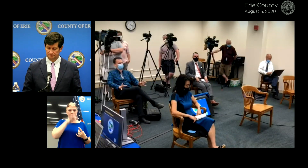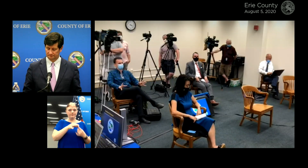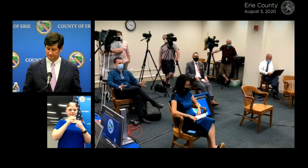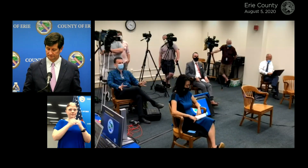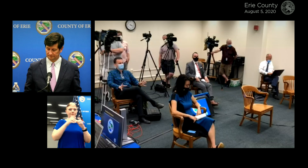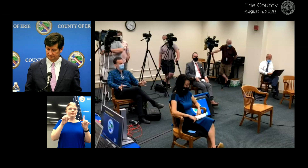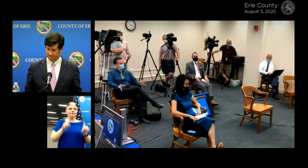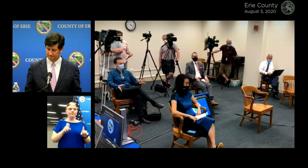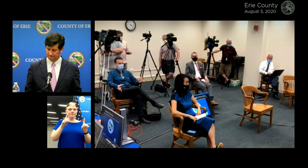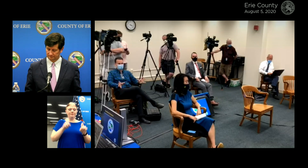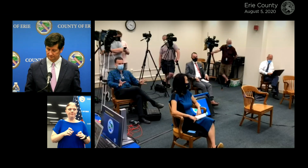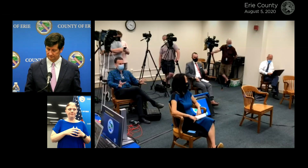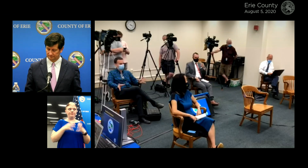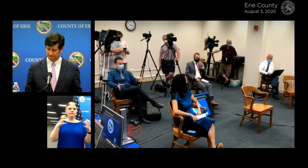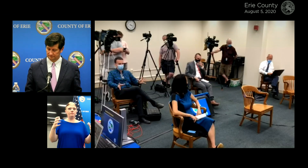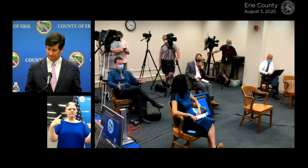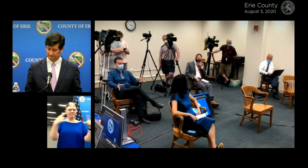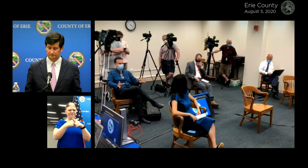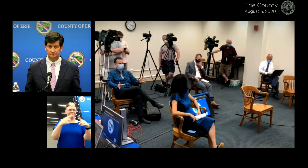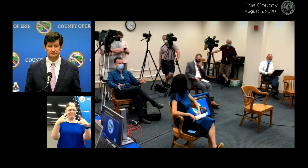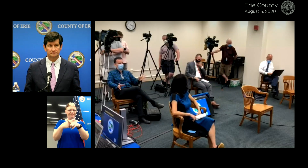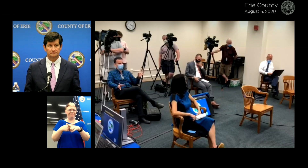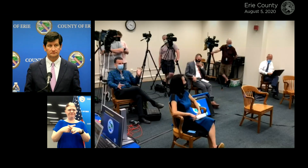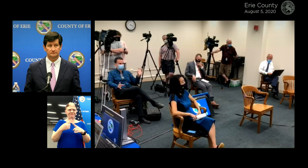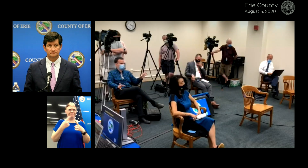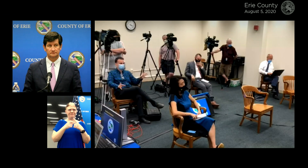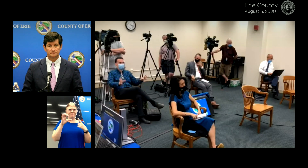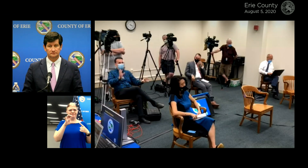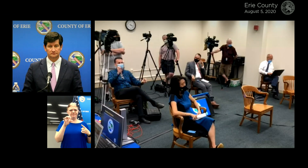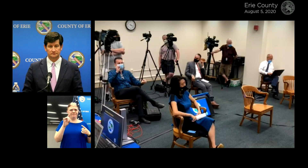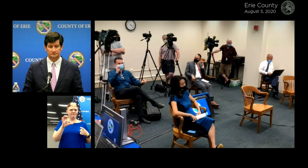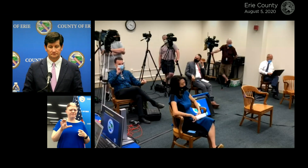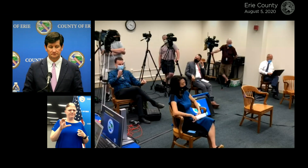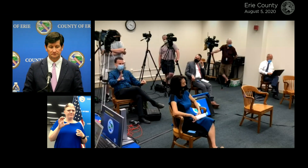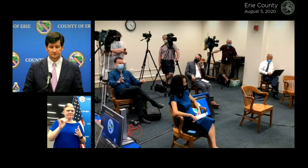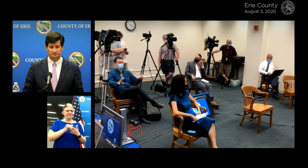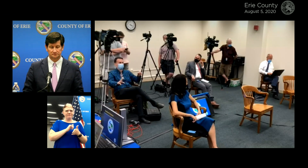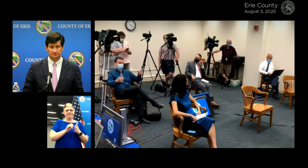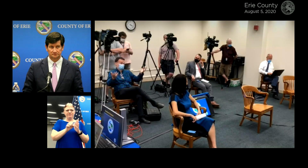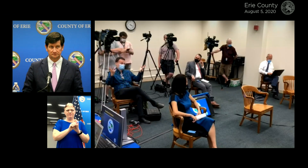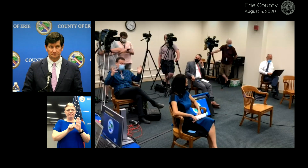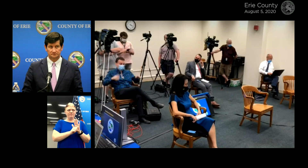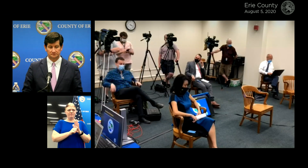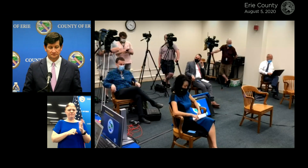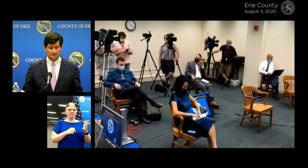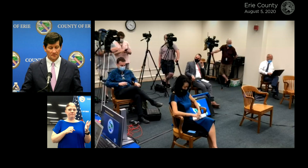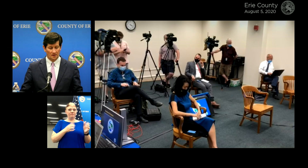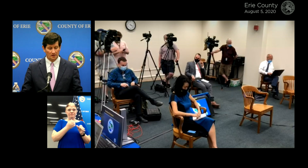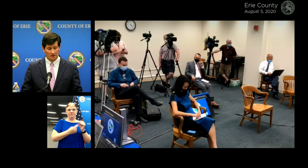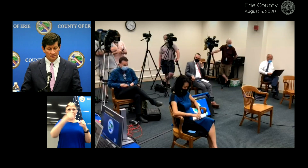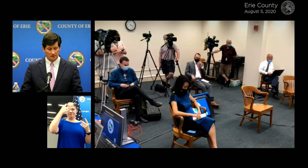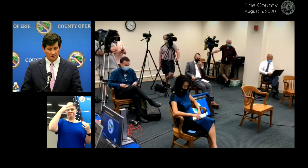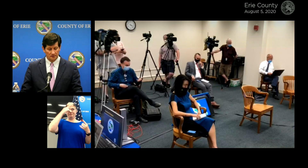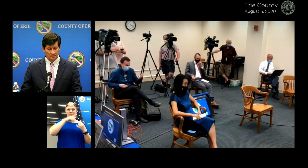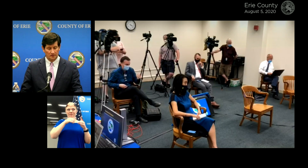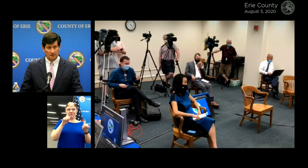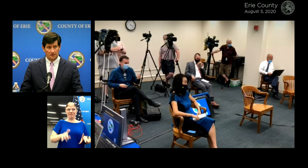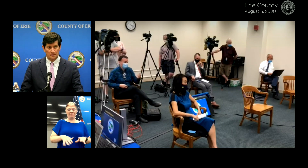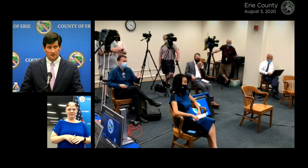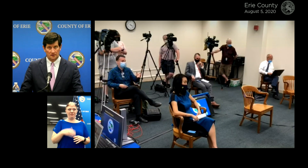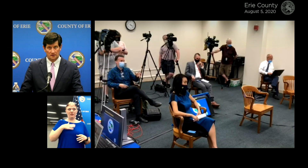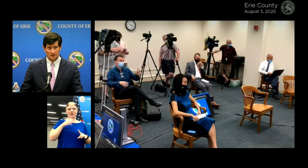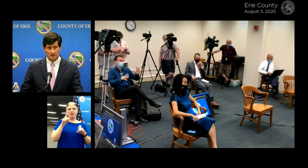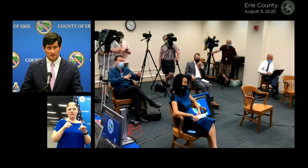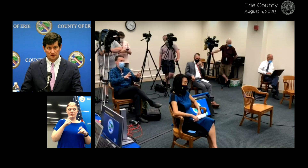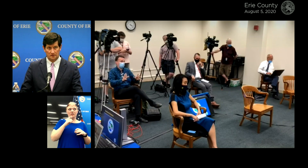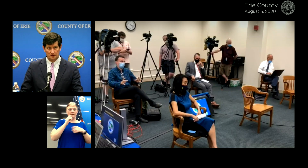testing. A lot of conflicting stuff coming out from CDC guidelines to New York State, so what everyone was thinking about testing. I guess my question to you